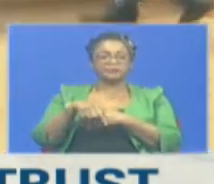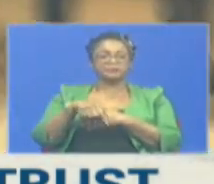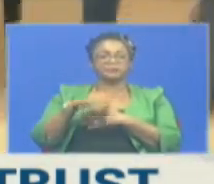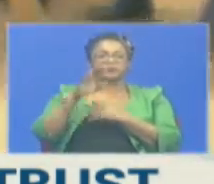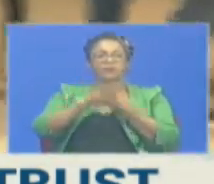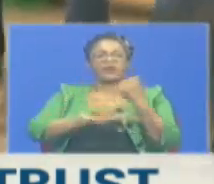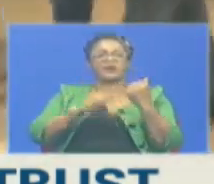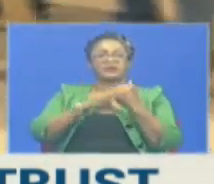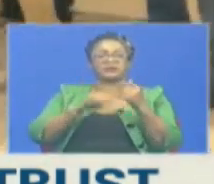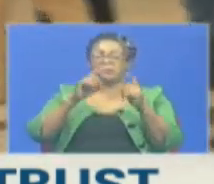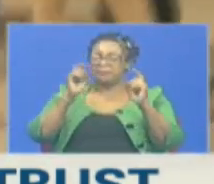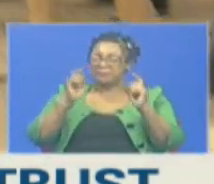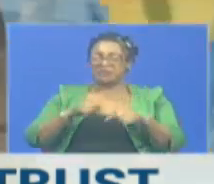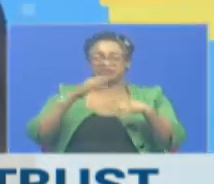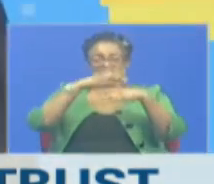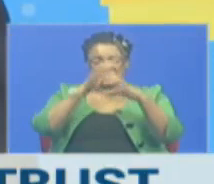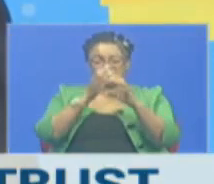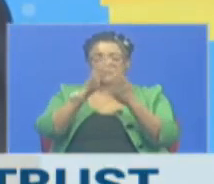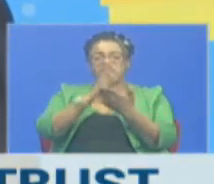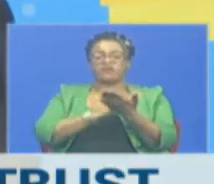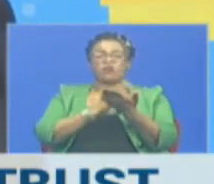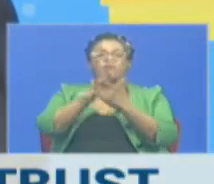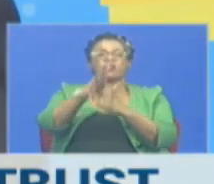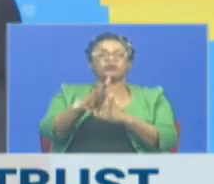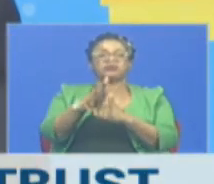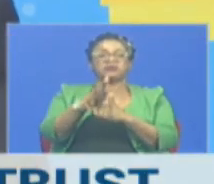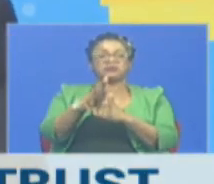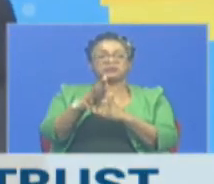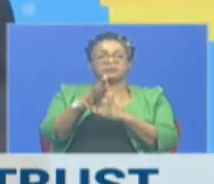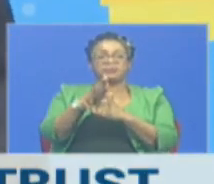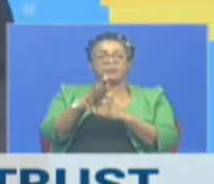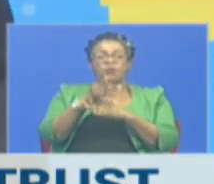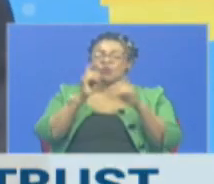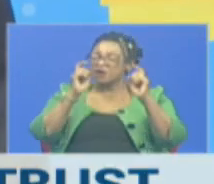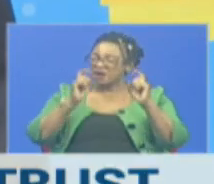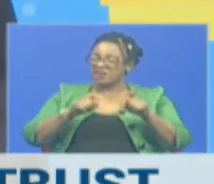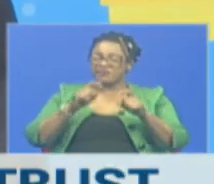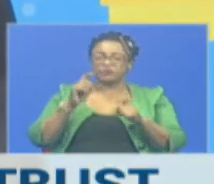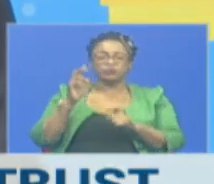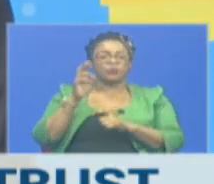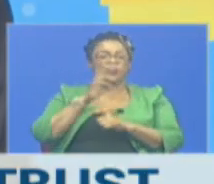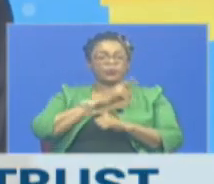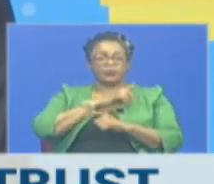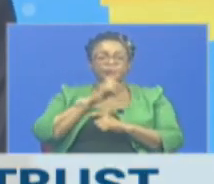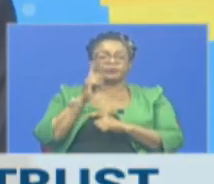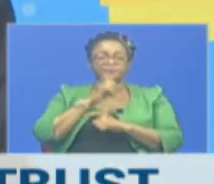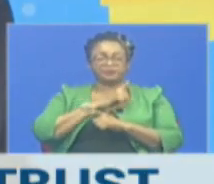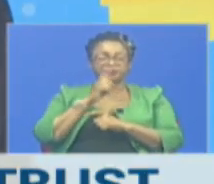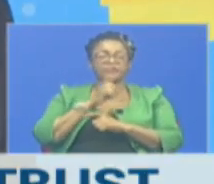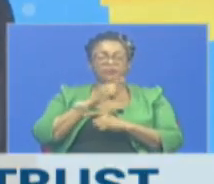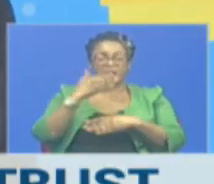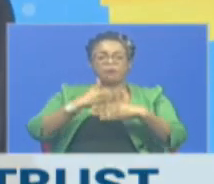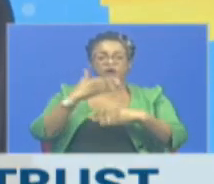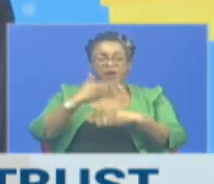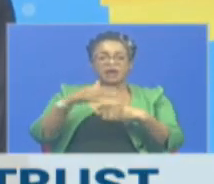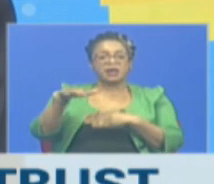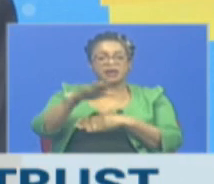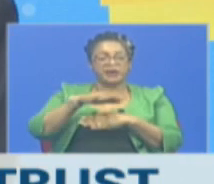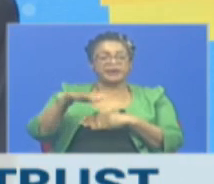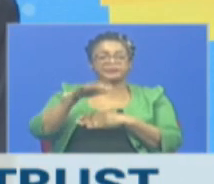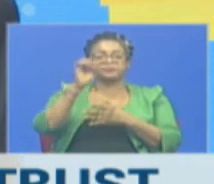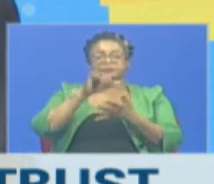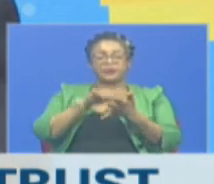Tanzanian truckers before they cross the border. We have to tighten the surveillance at our border points so